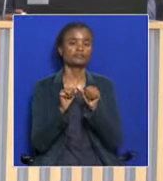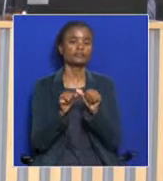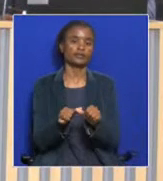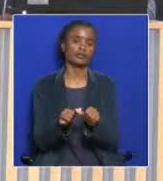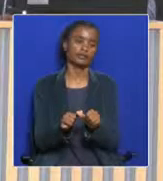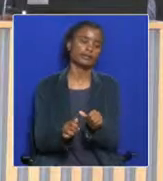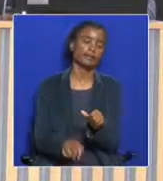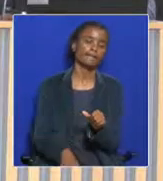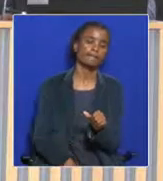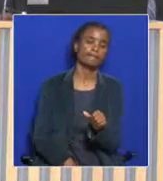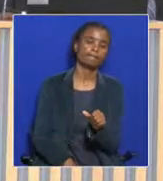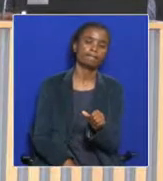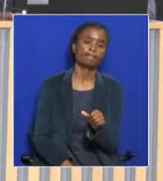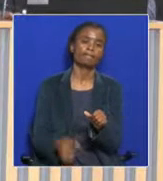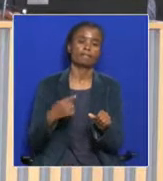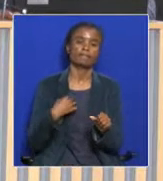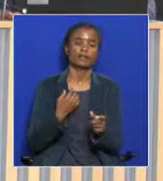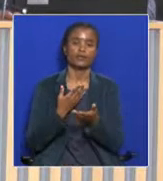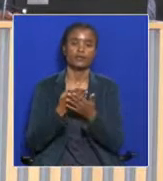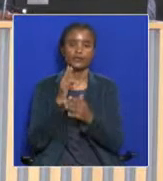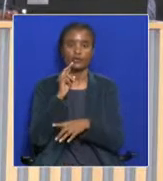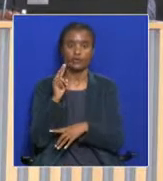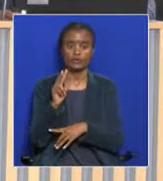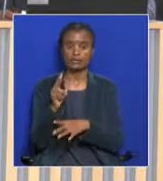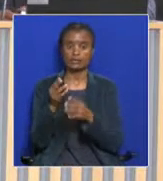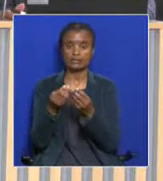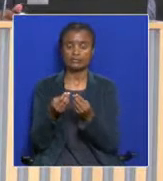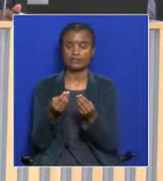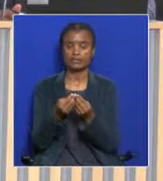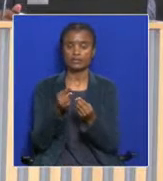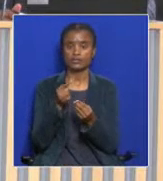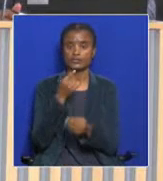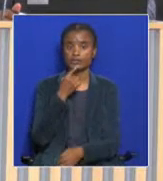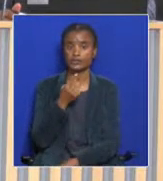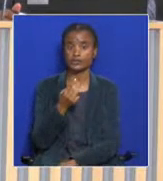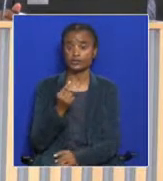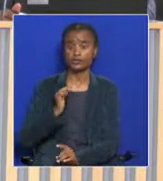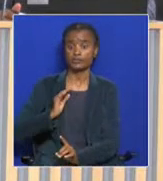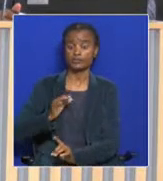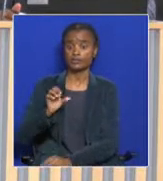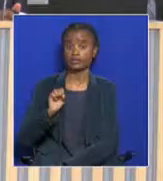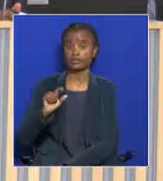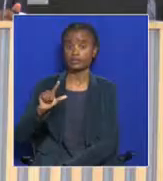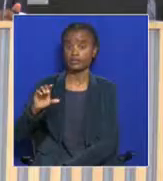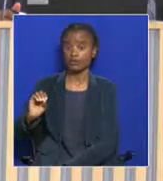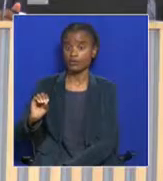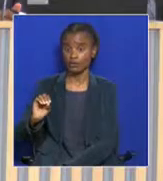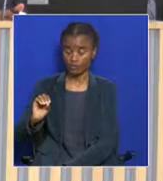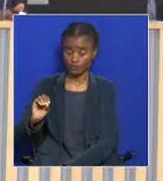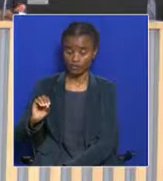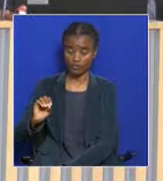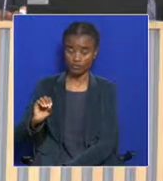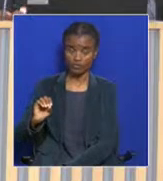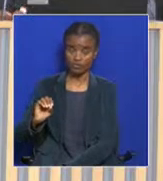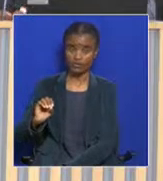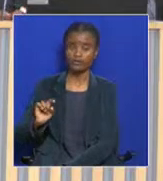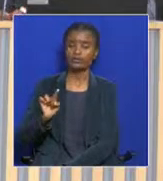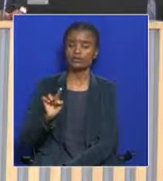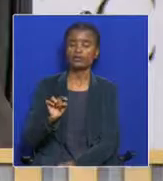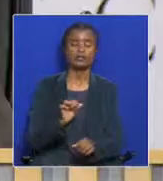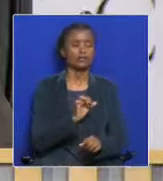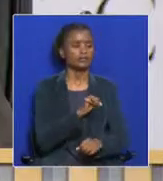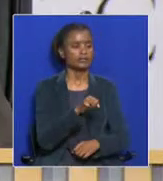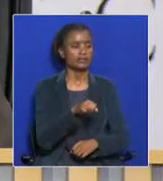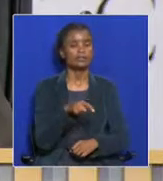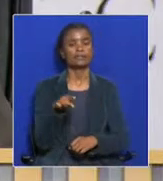an observation about something you said, Mr. Law. Indeed, Chair. You said you accept the reasons. I just want to